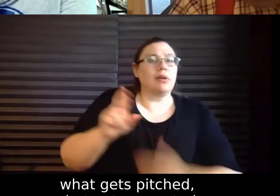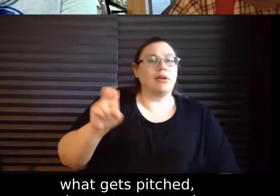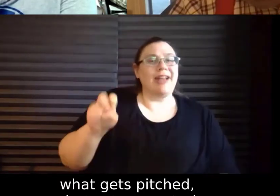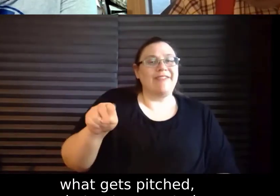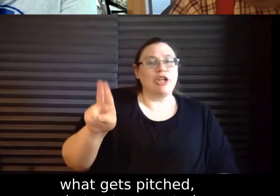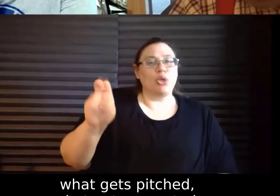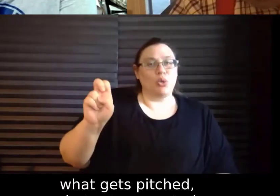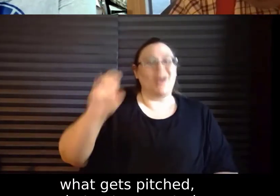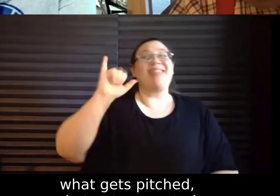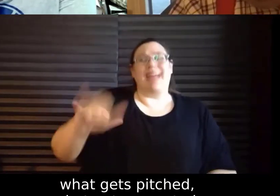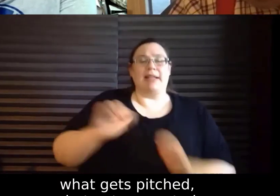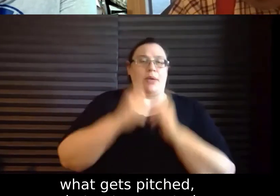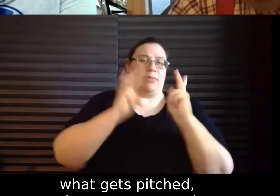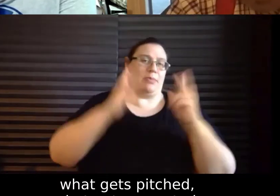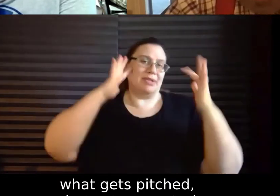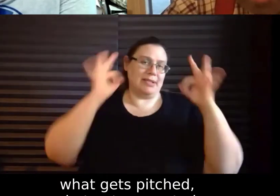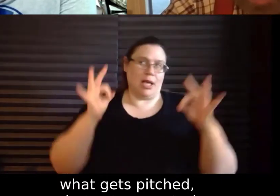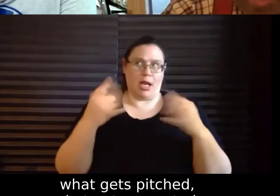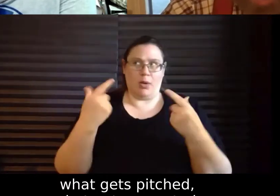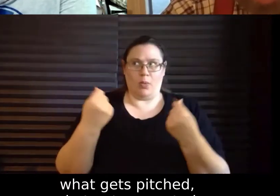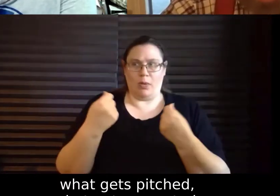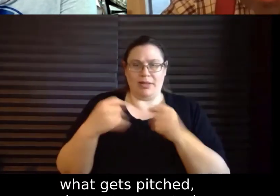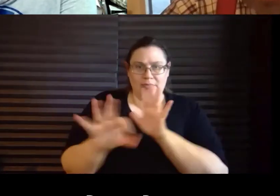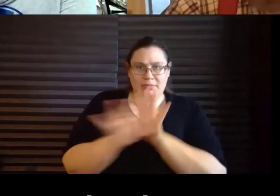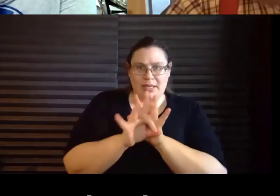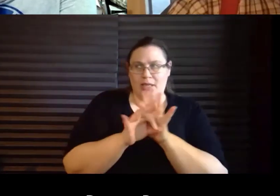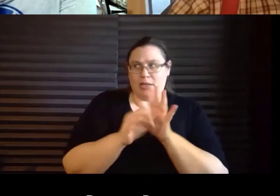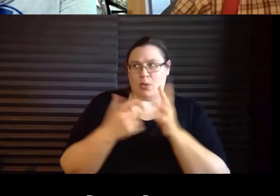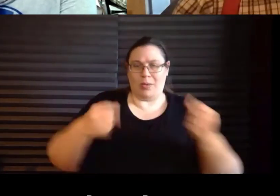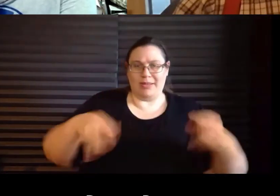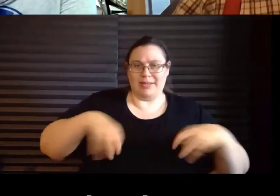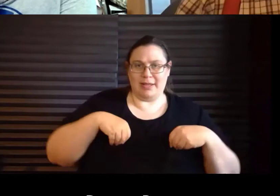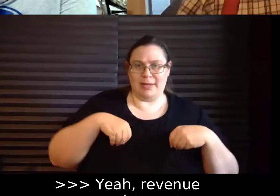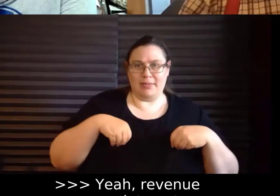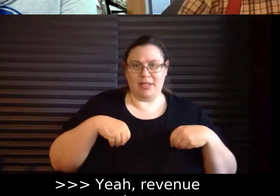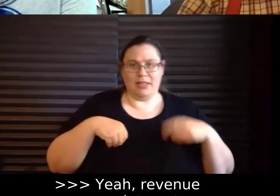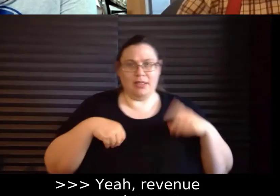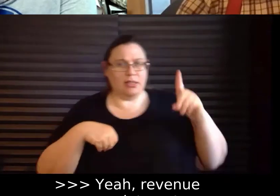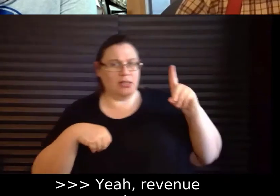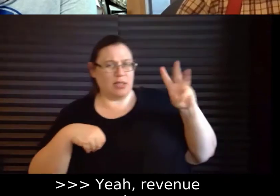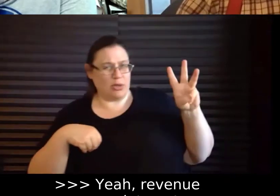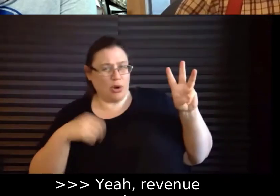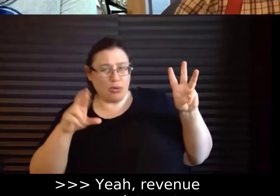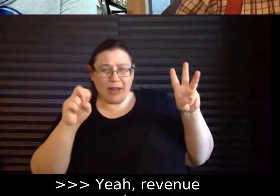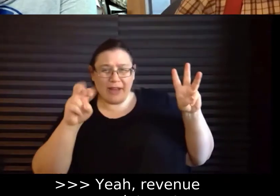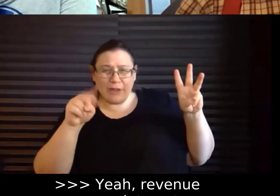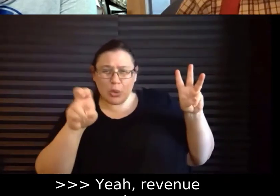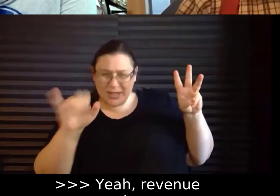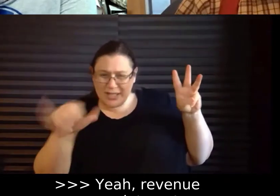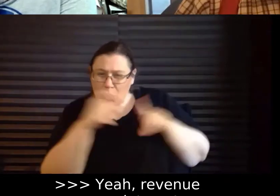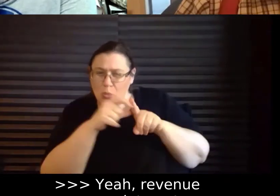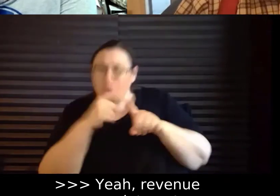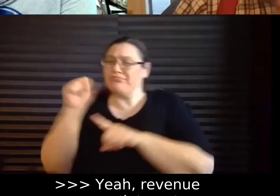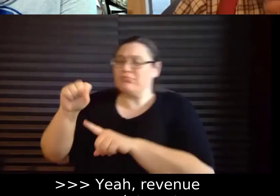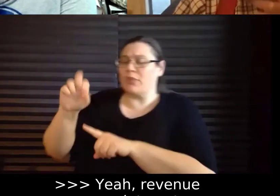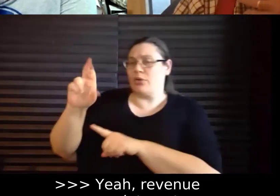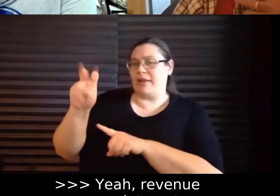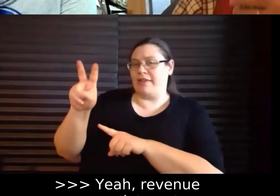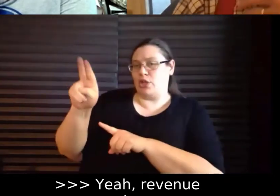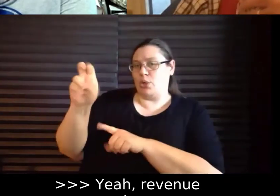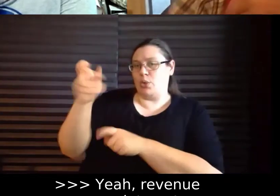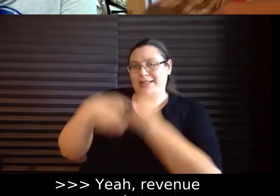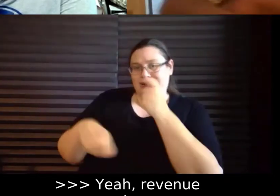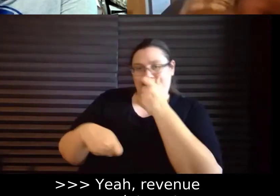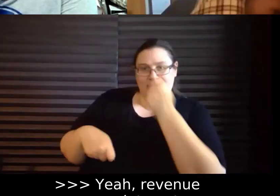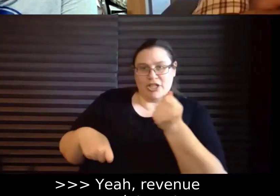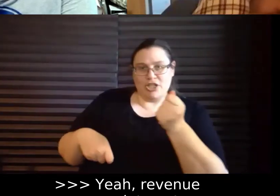produced and what gets looked at, what gets pitched and what gets accepted? Did you say revenue? Did he say revenue? Yeah, revenue versus interest.